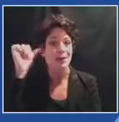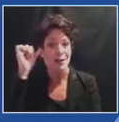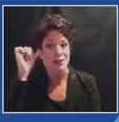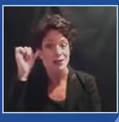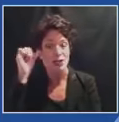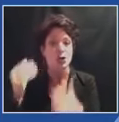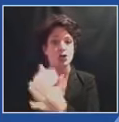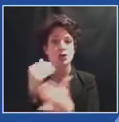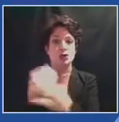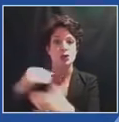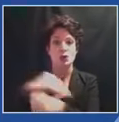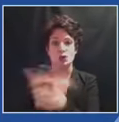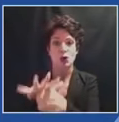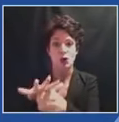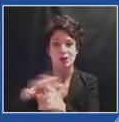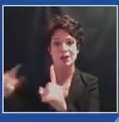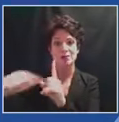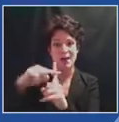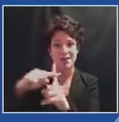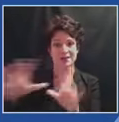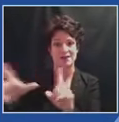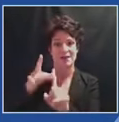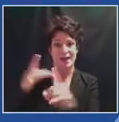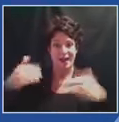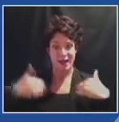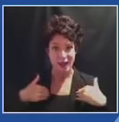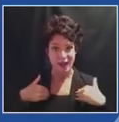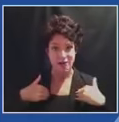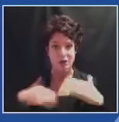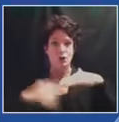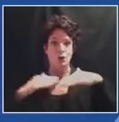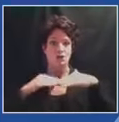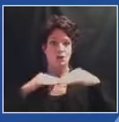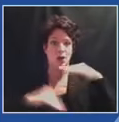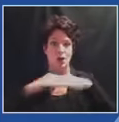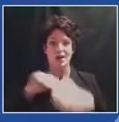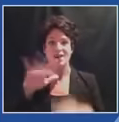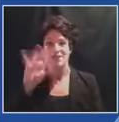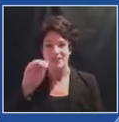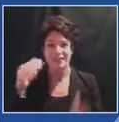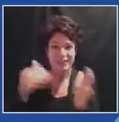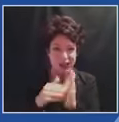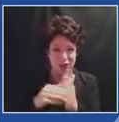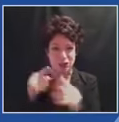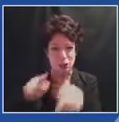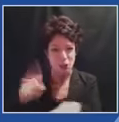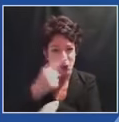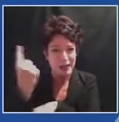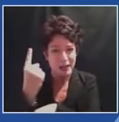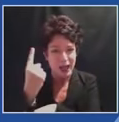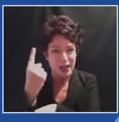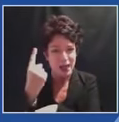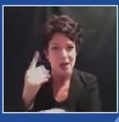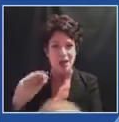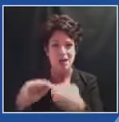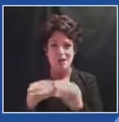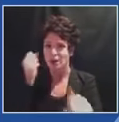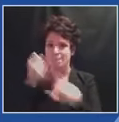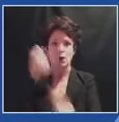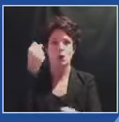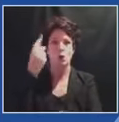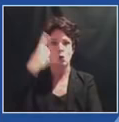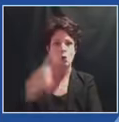new COVID-19 cases in America topped 50,000 in a single day. We've never hit that number before in the